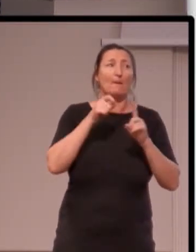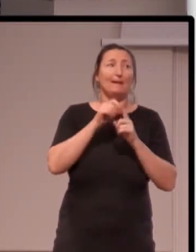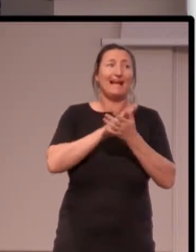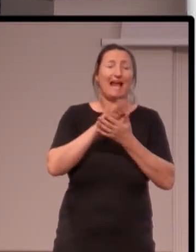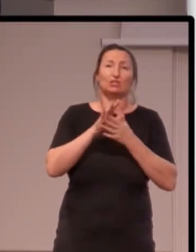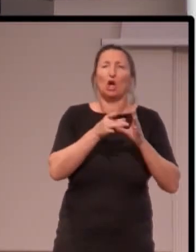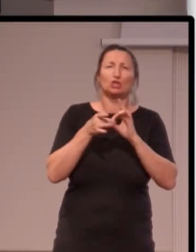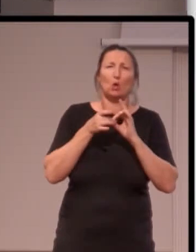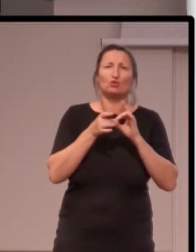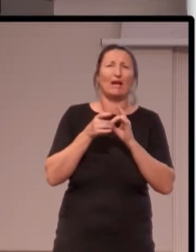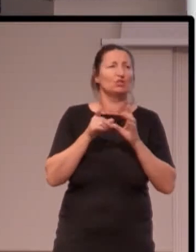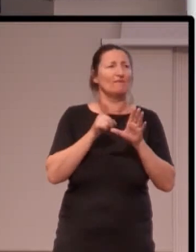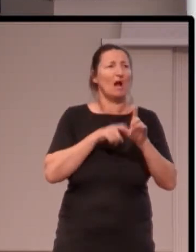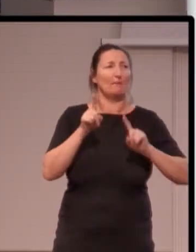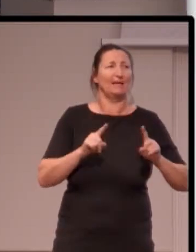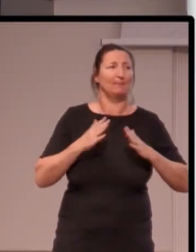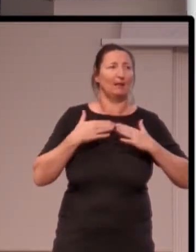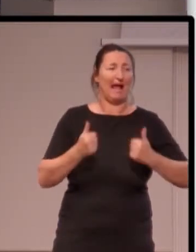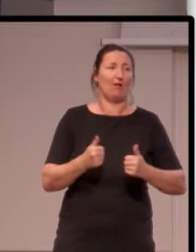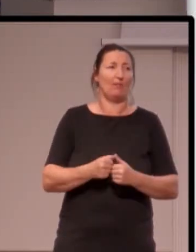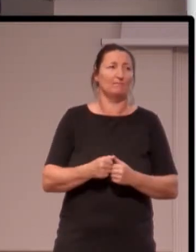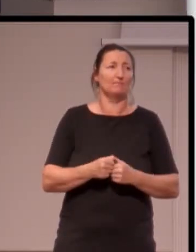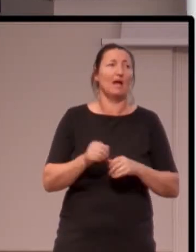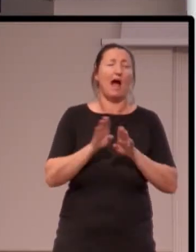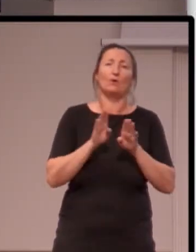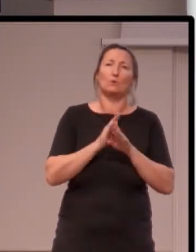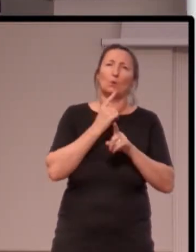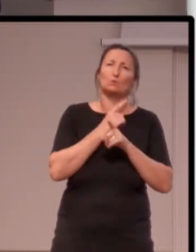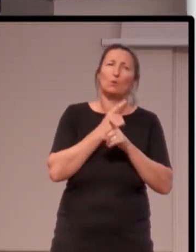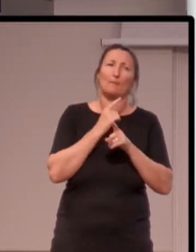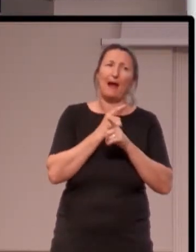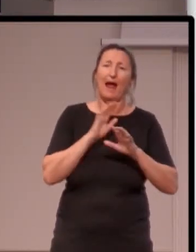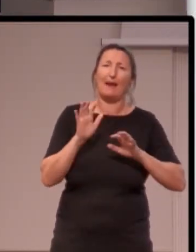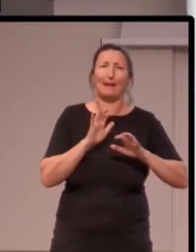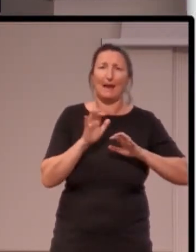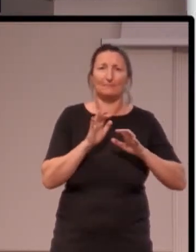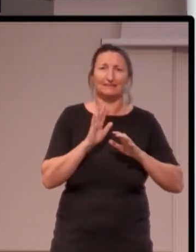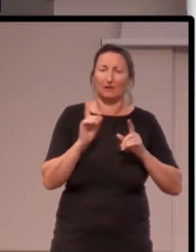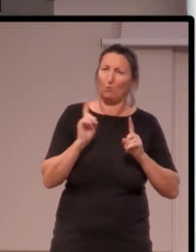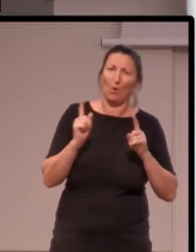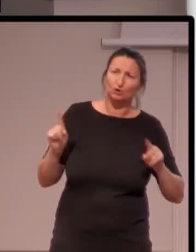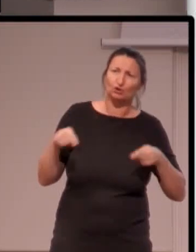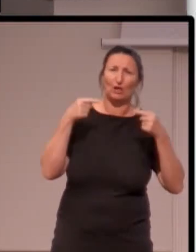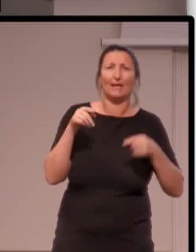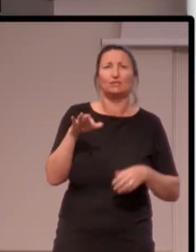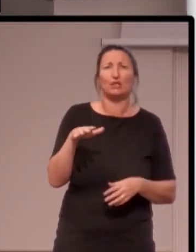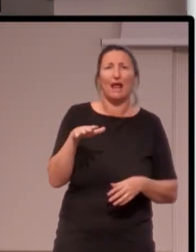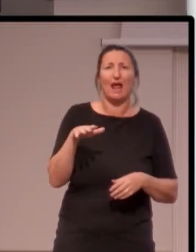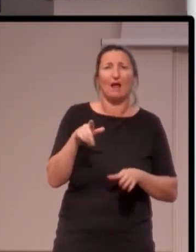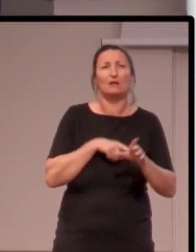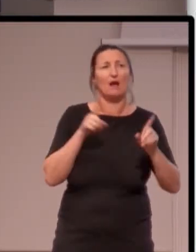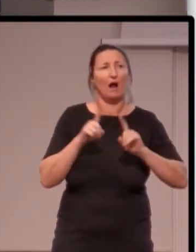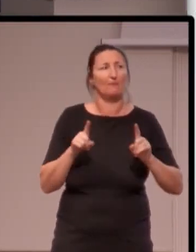People's Health, and the Race Equality Foundation and Young Epilepsy, to really look at what are the different challenges that are faced for young people